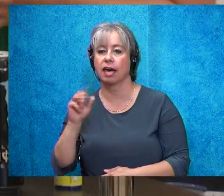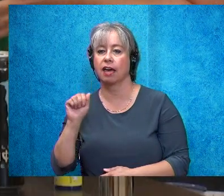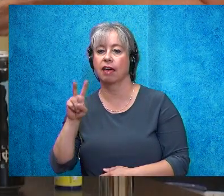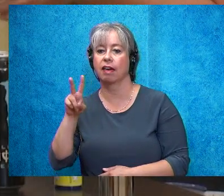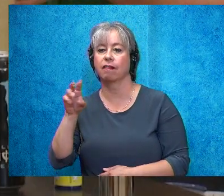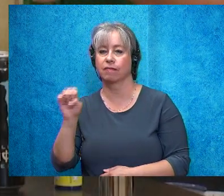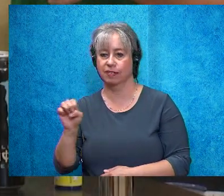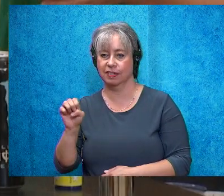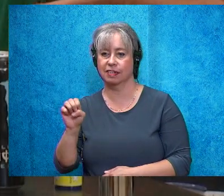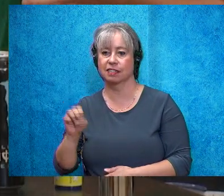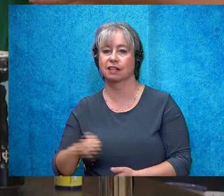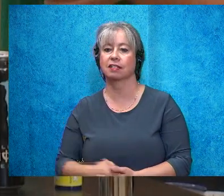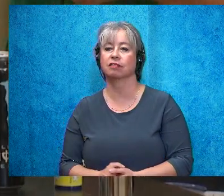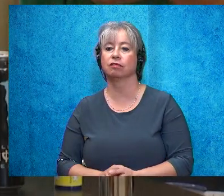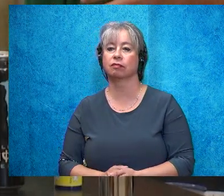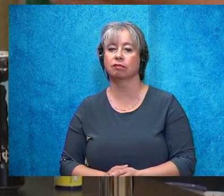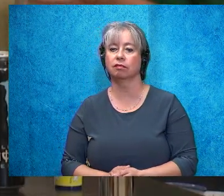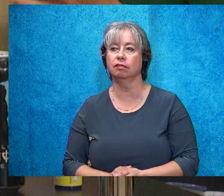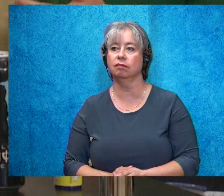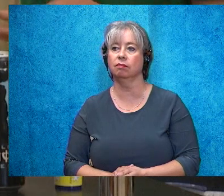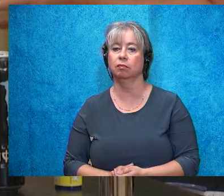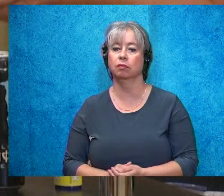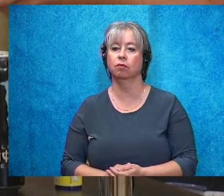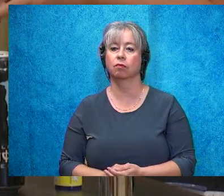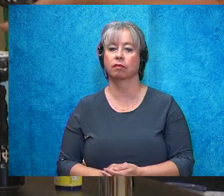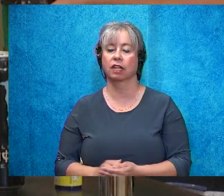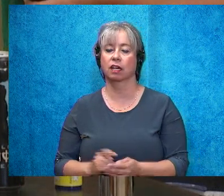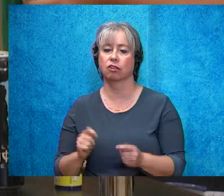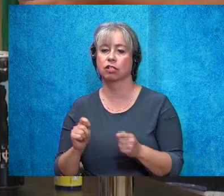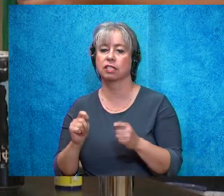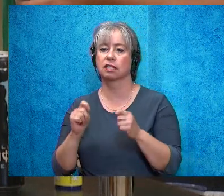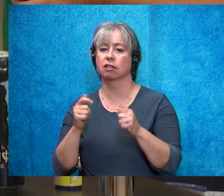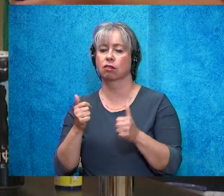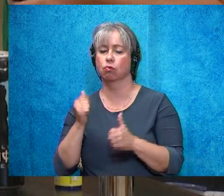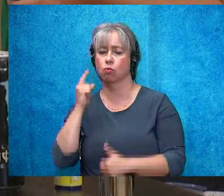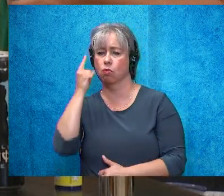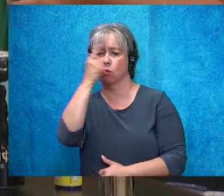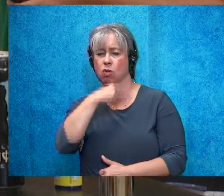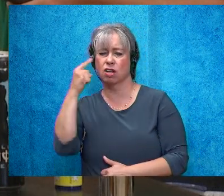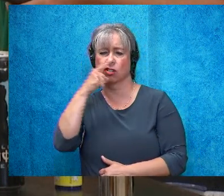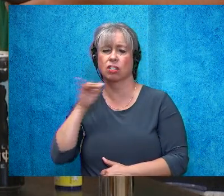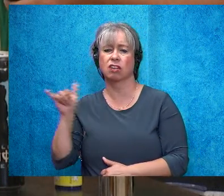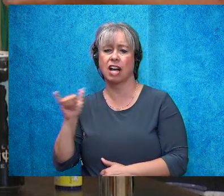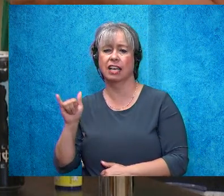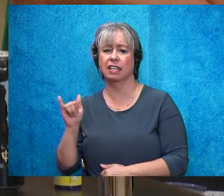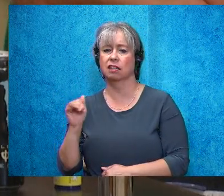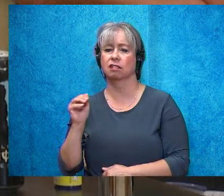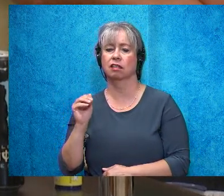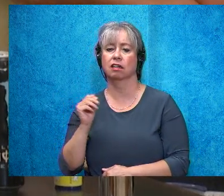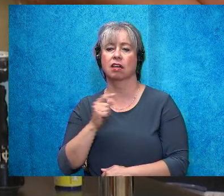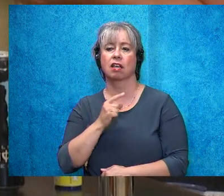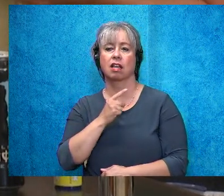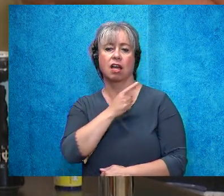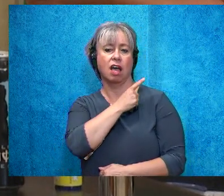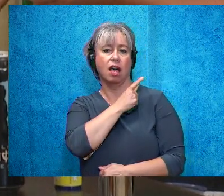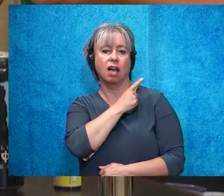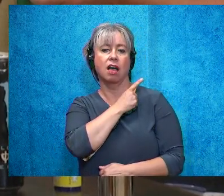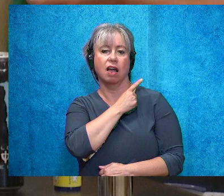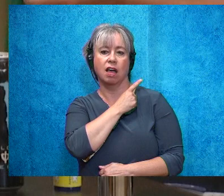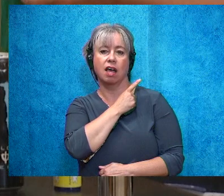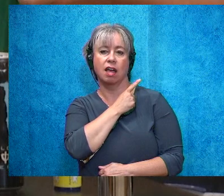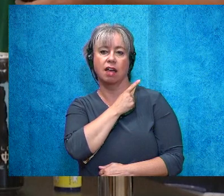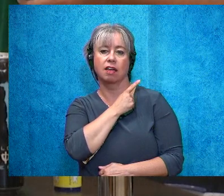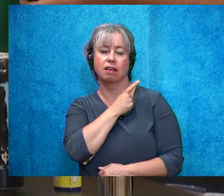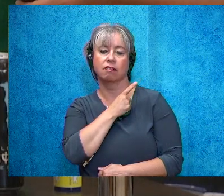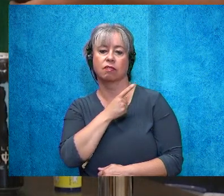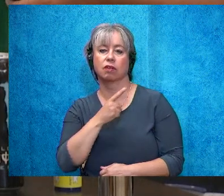own. Just a quick overview of what that might look like. We have radio waves all the way up to gamma